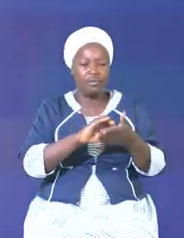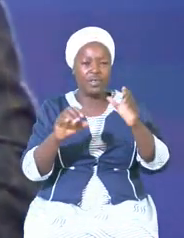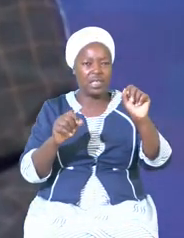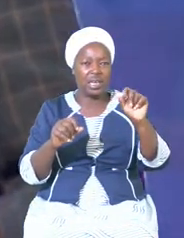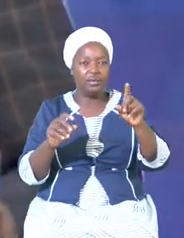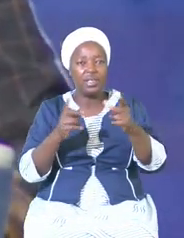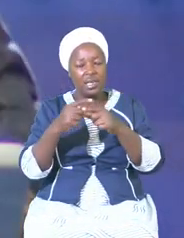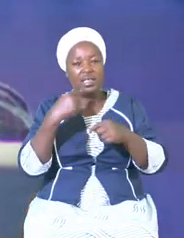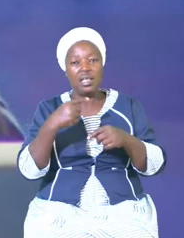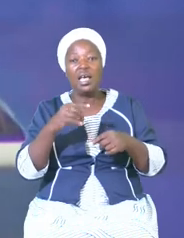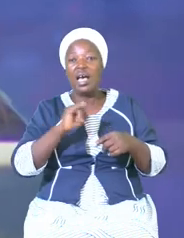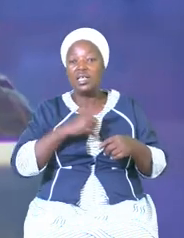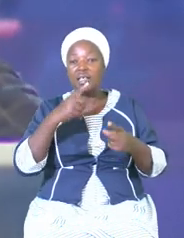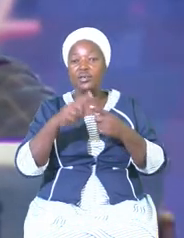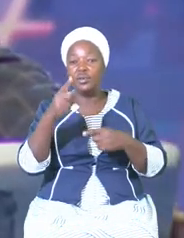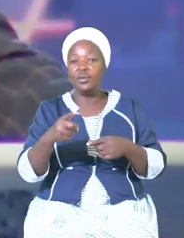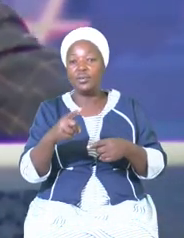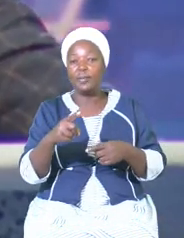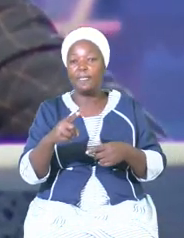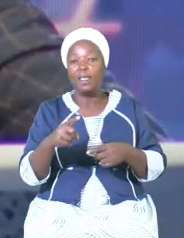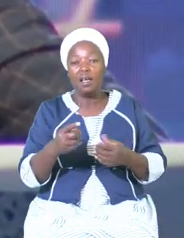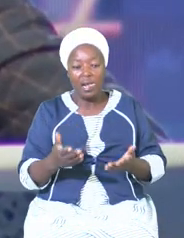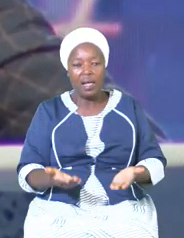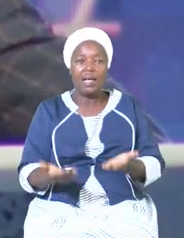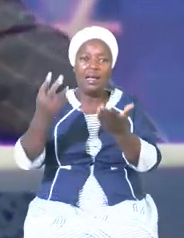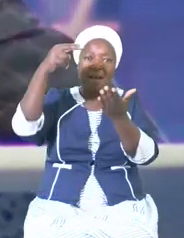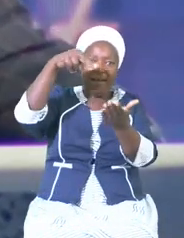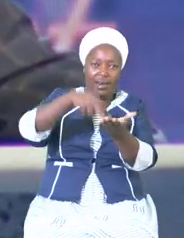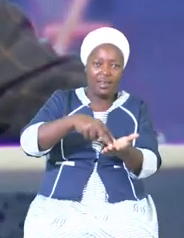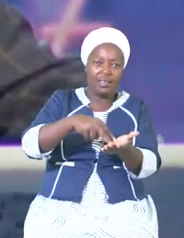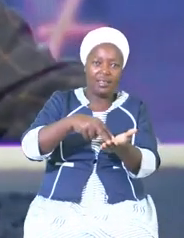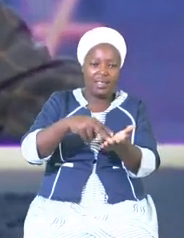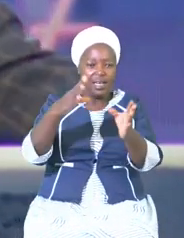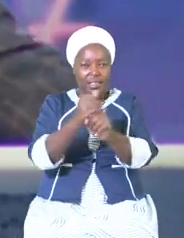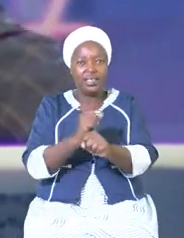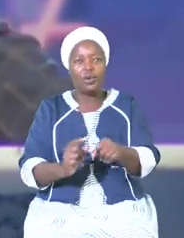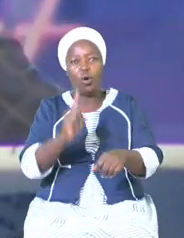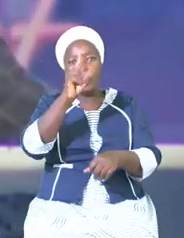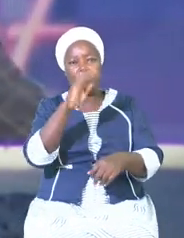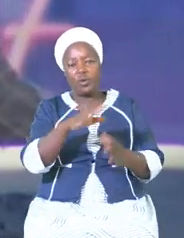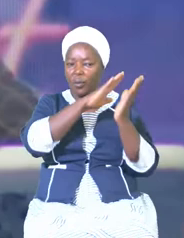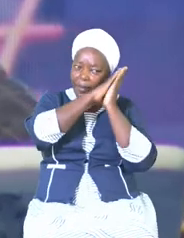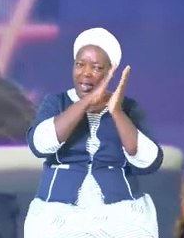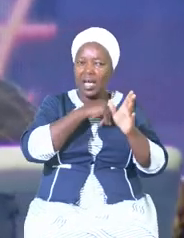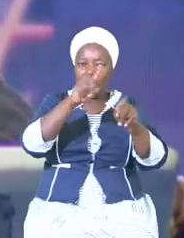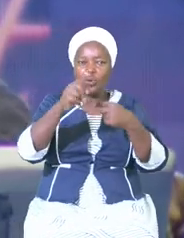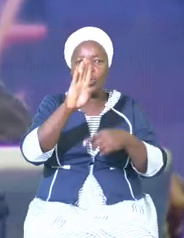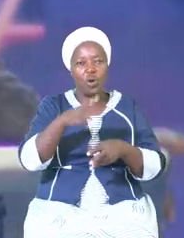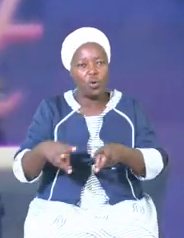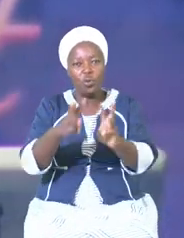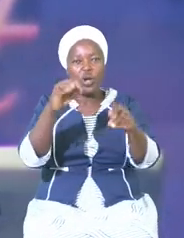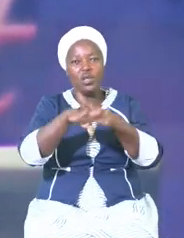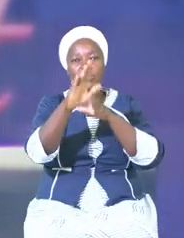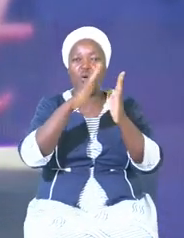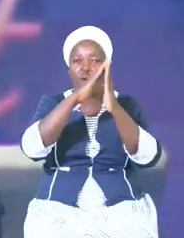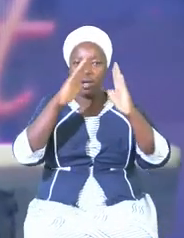thee, arise, take up thy bed, and go thy way into thine house.